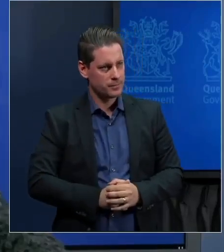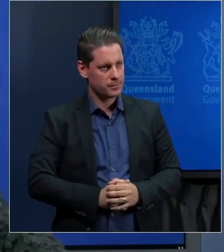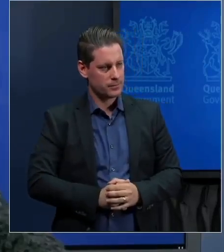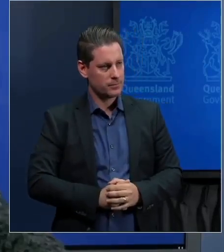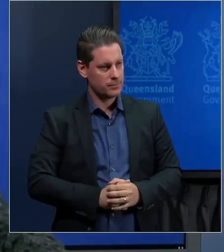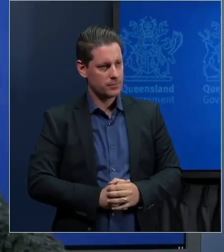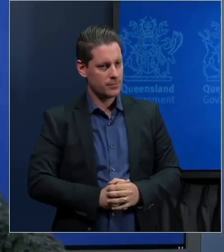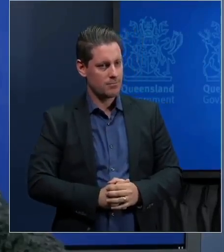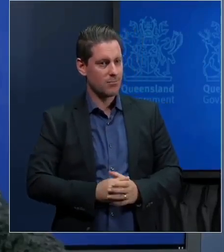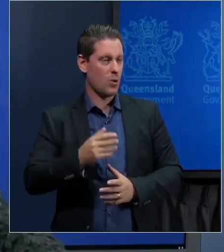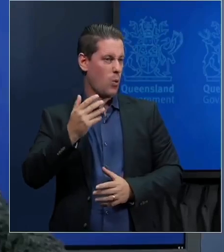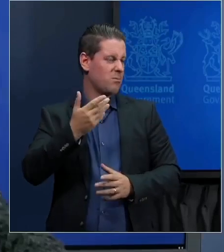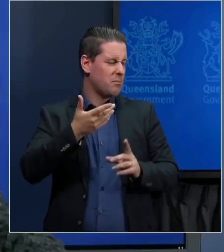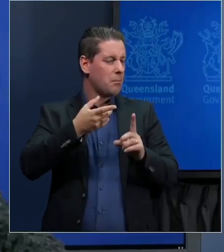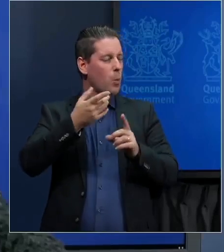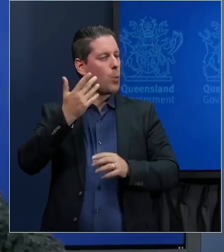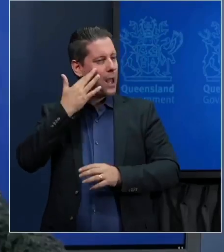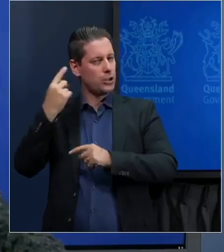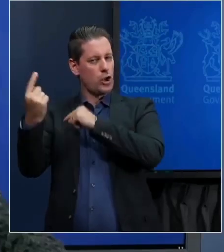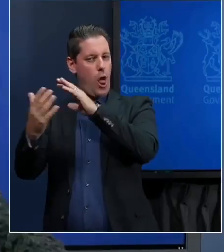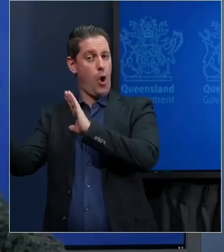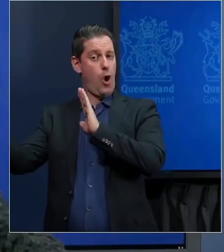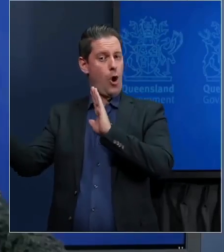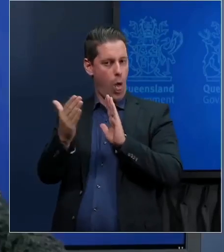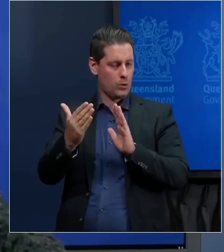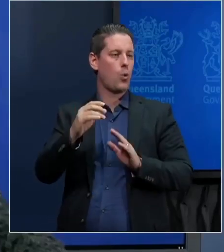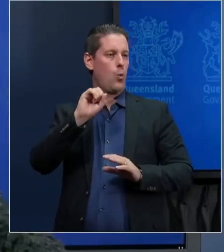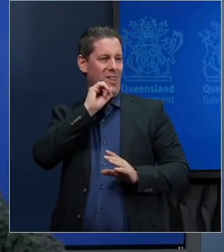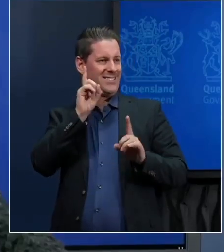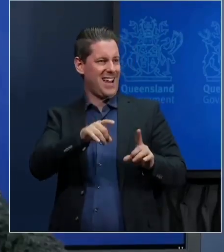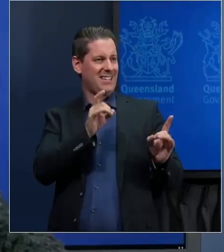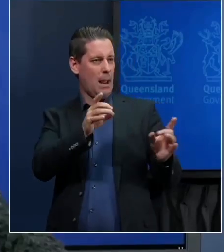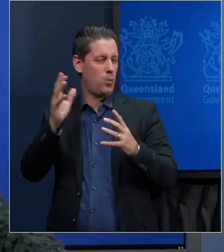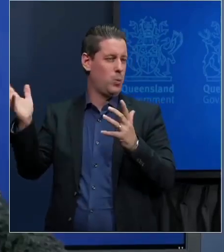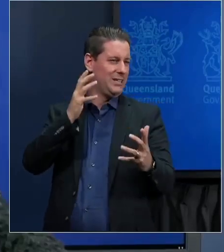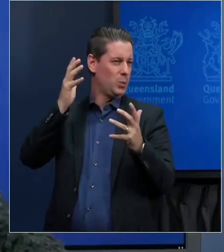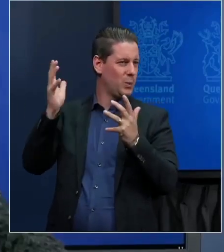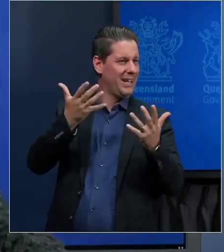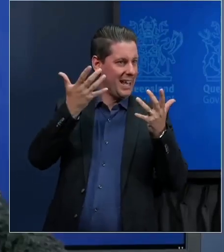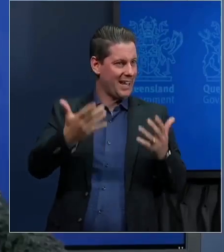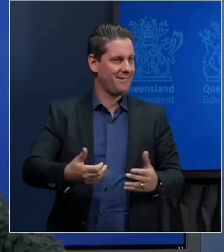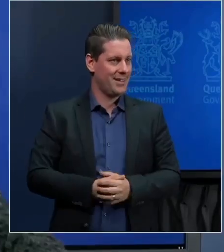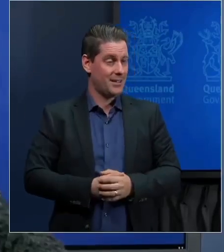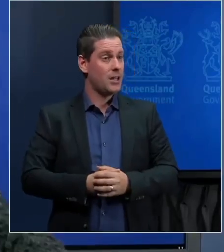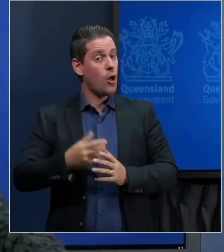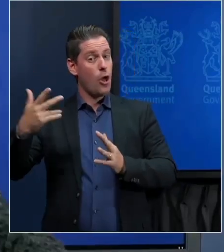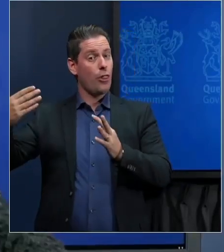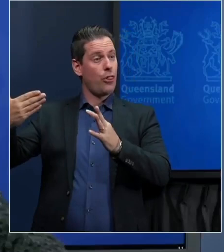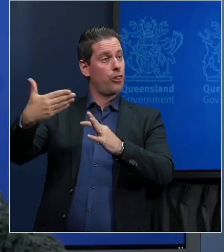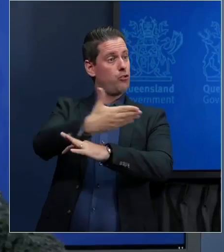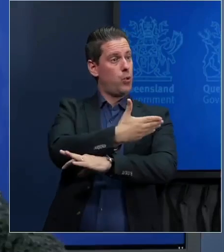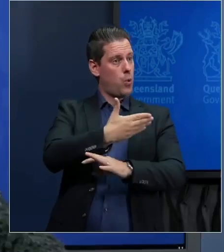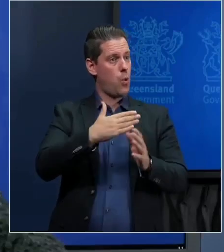particularly as the system approaches the coast. Now, as the cyclone moves across Moreton Bay Islands, it